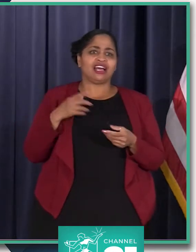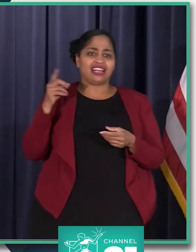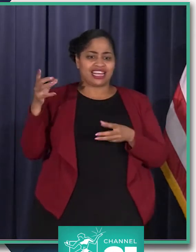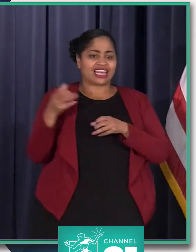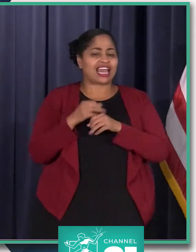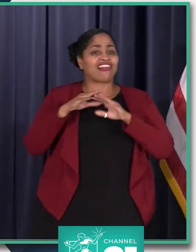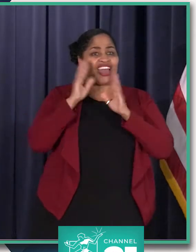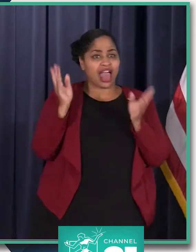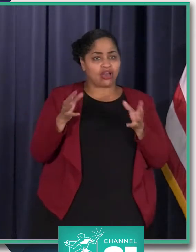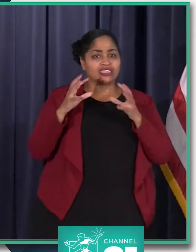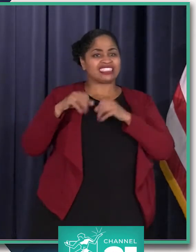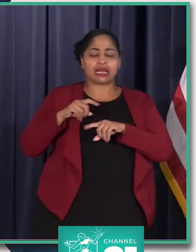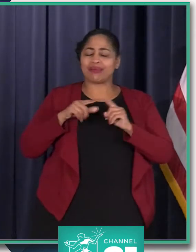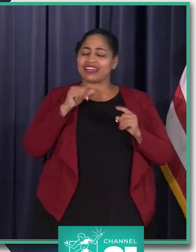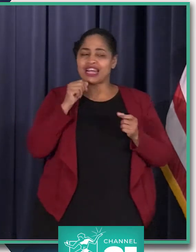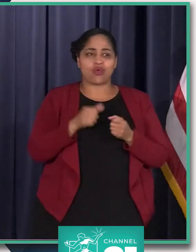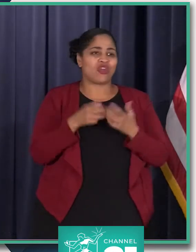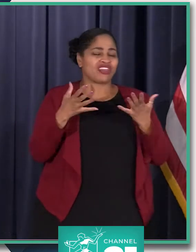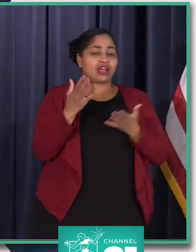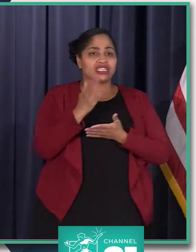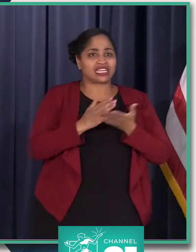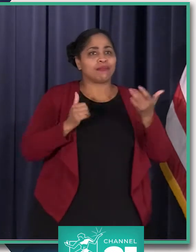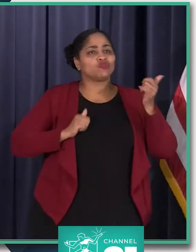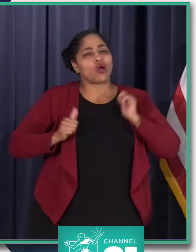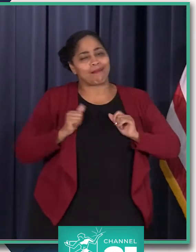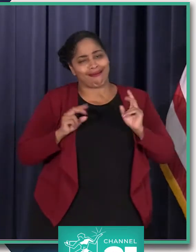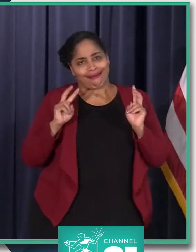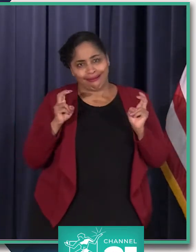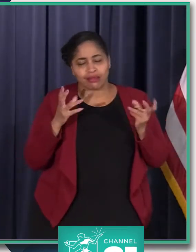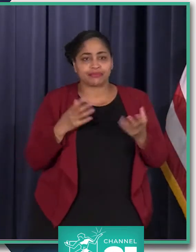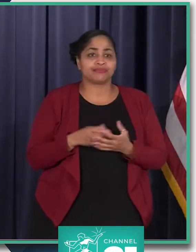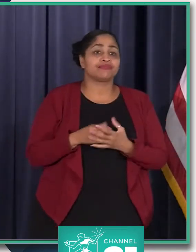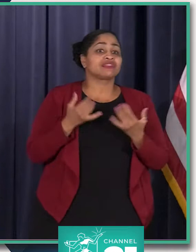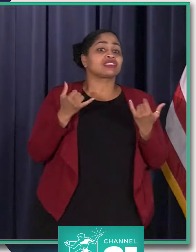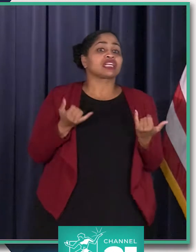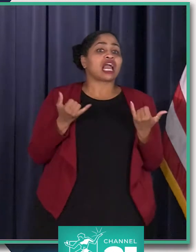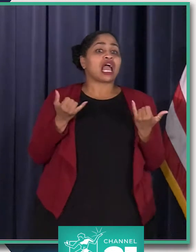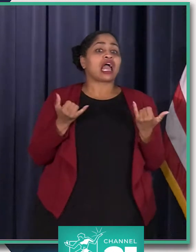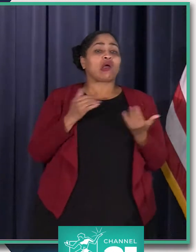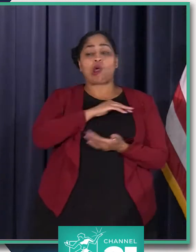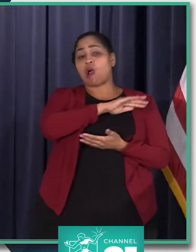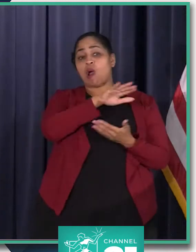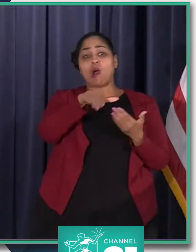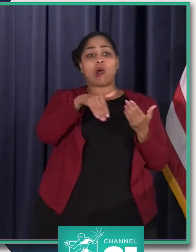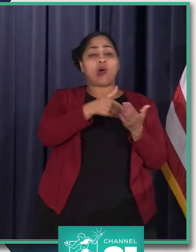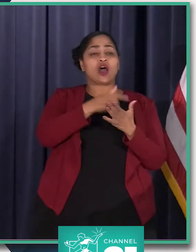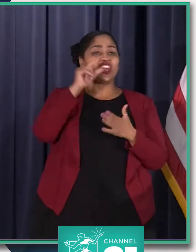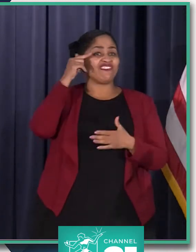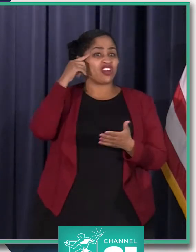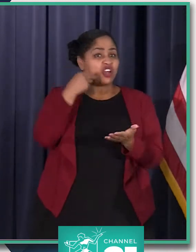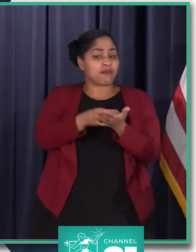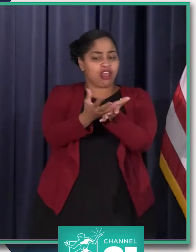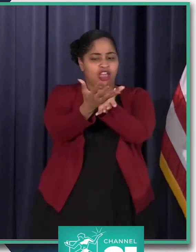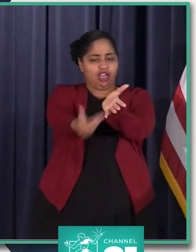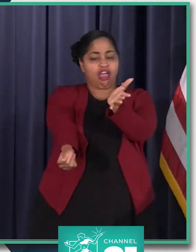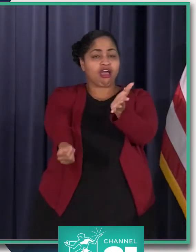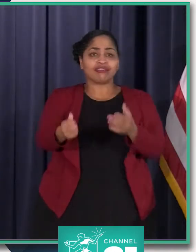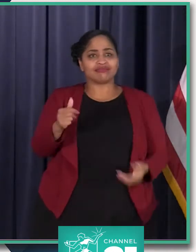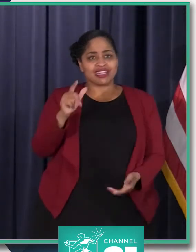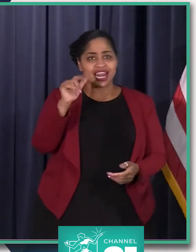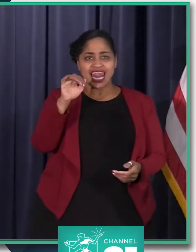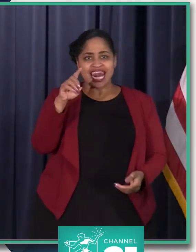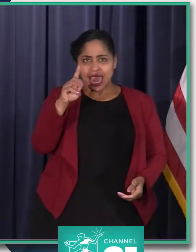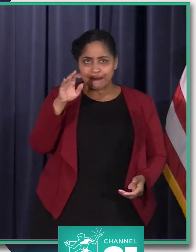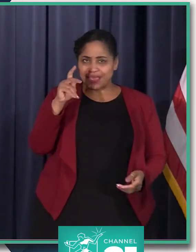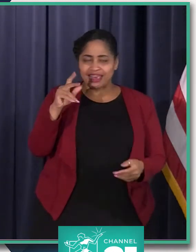the houses down, but not without drama. Now all the federal money's gone. Land bank is not in the demolition